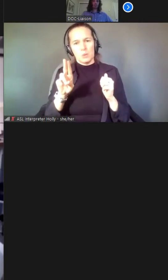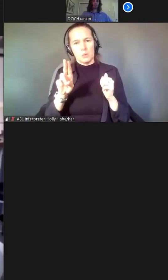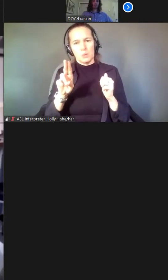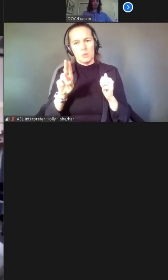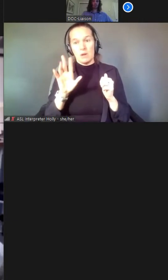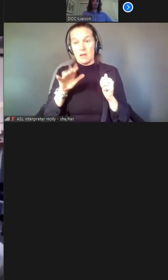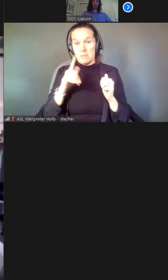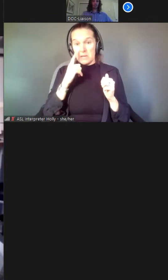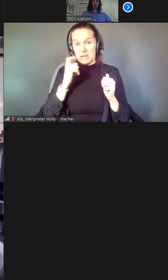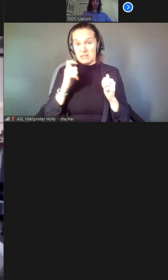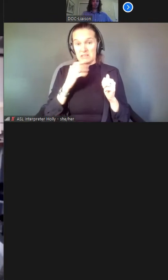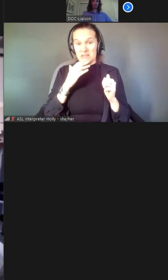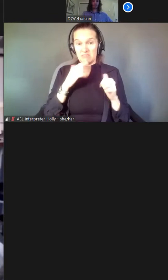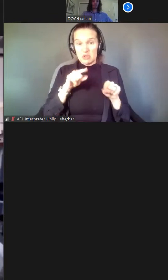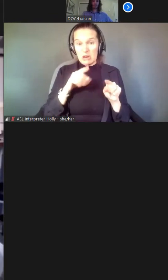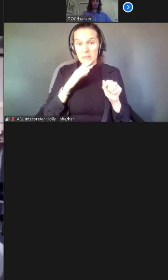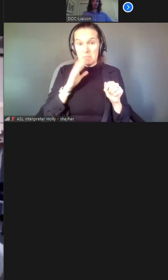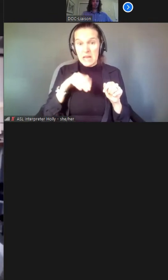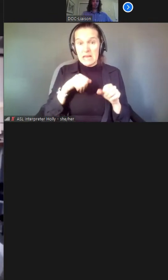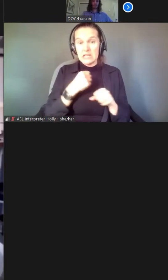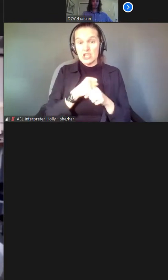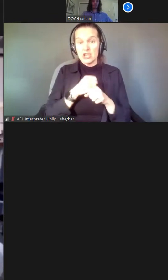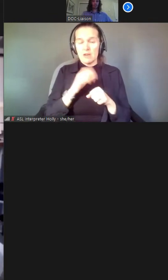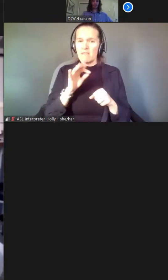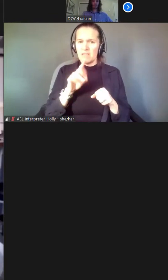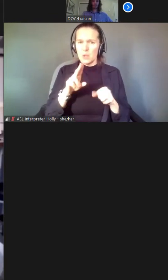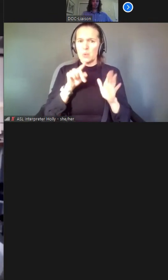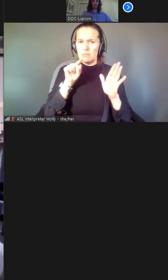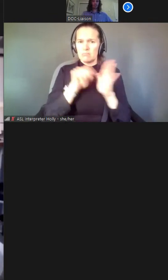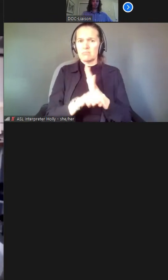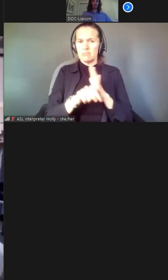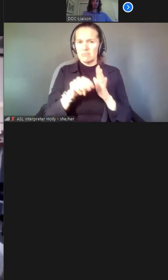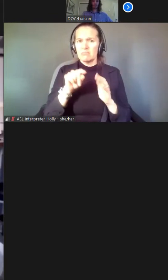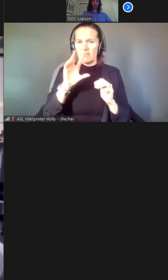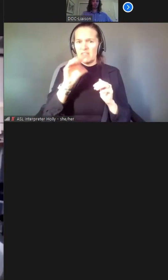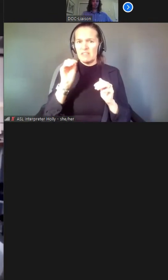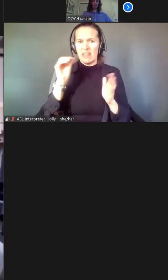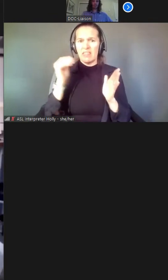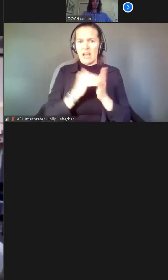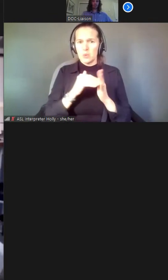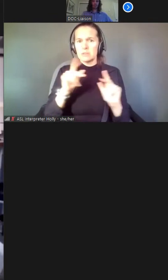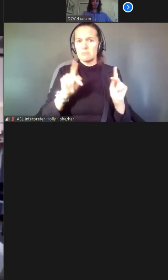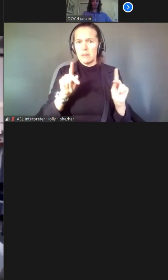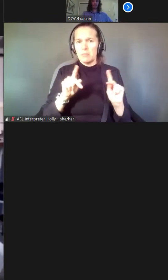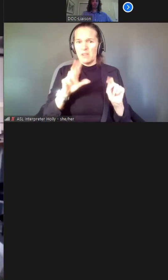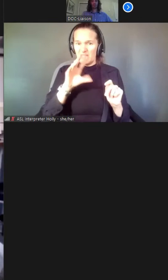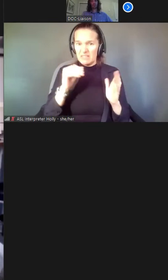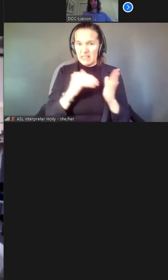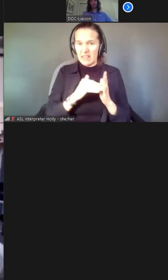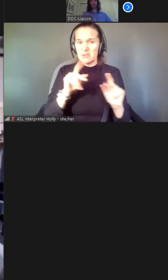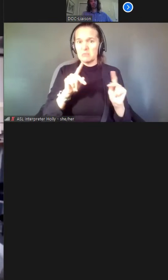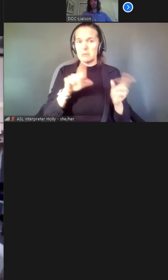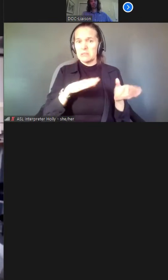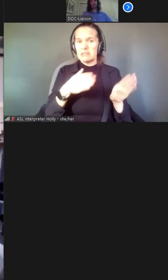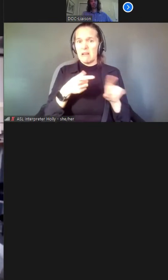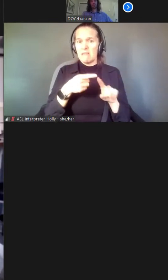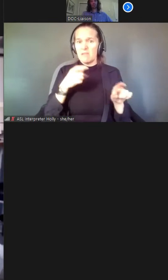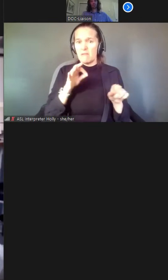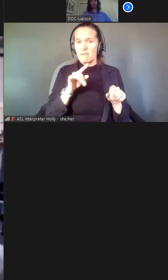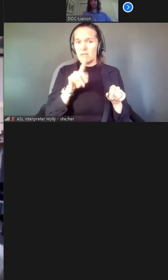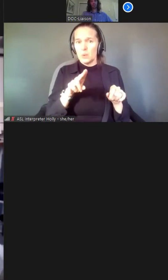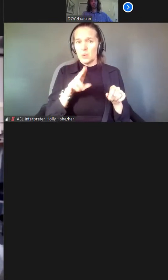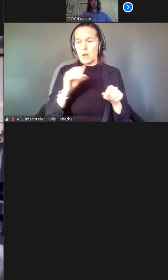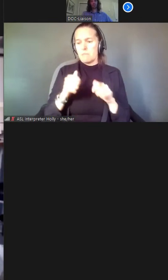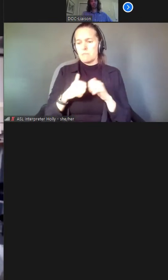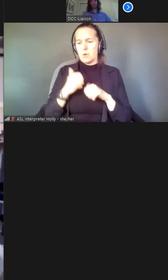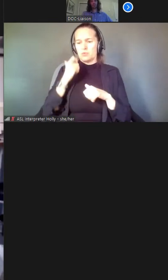bad year would take 50,000 lives. And for the most part, I think the most recent flu